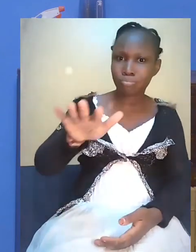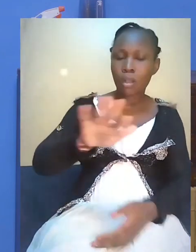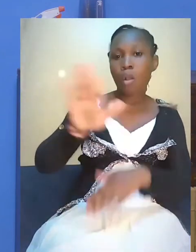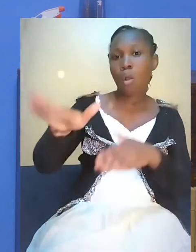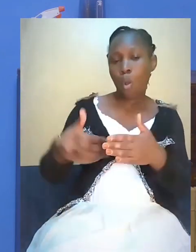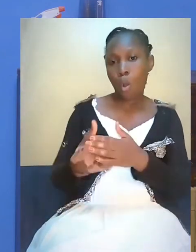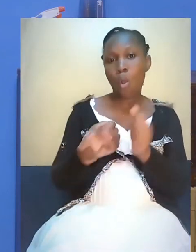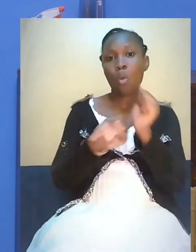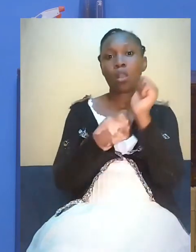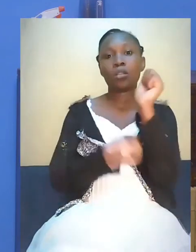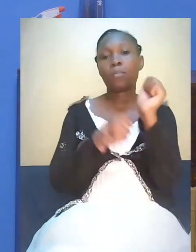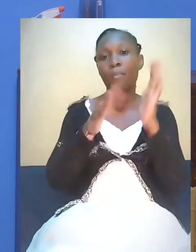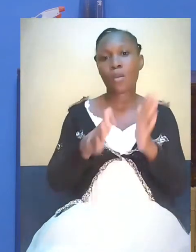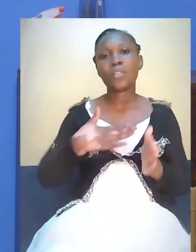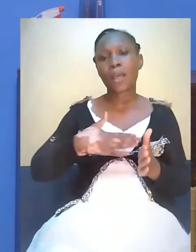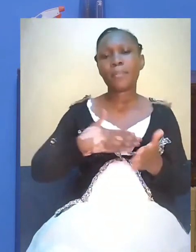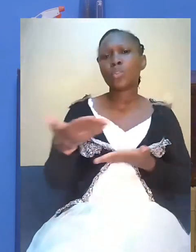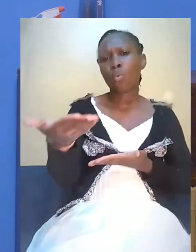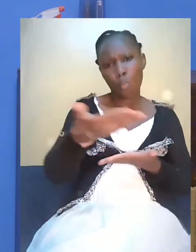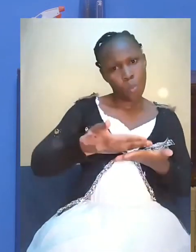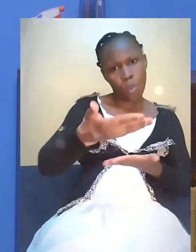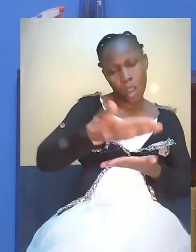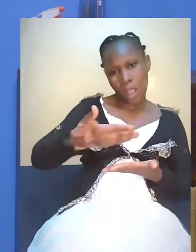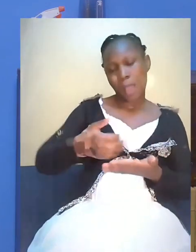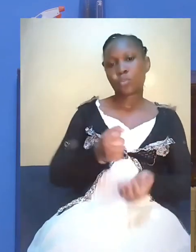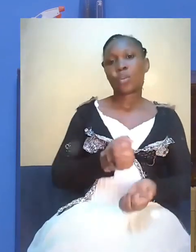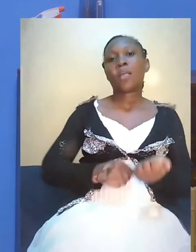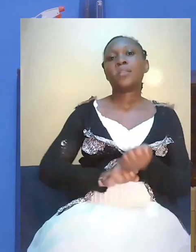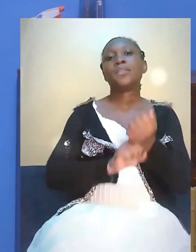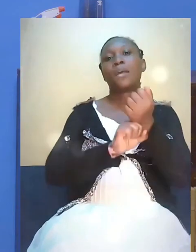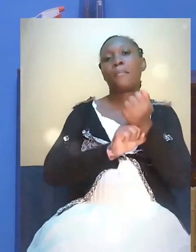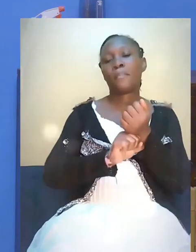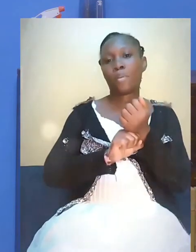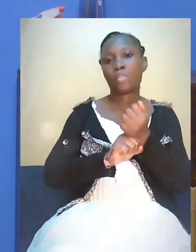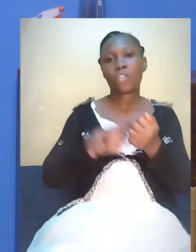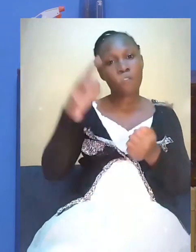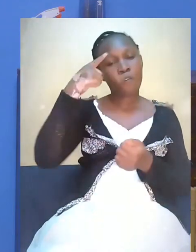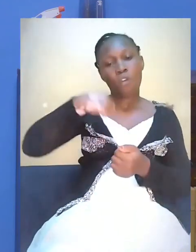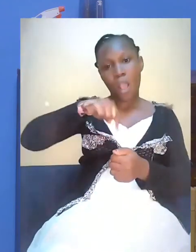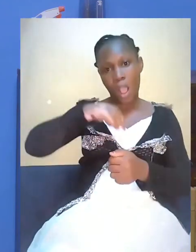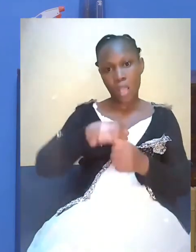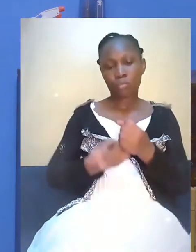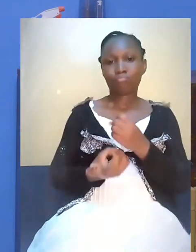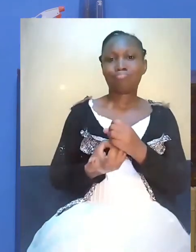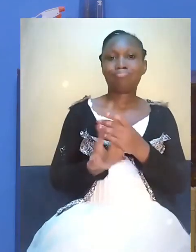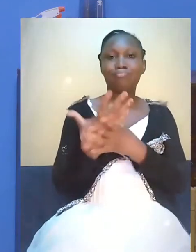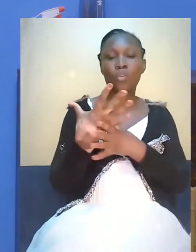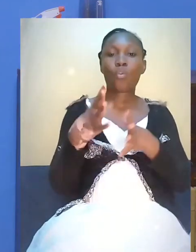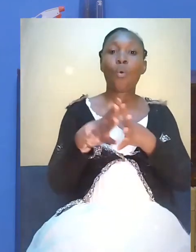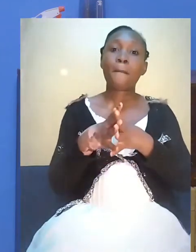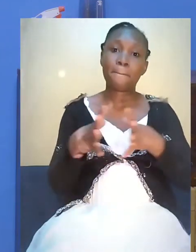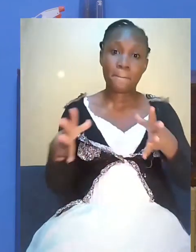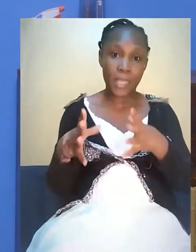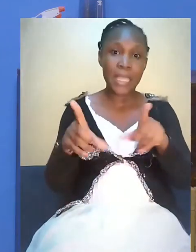that, you know, you come on board and then we can make sure that this happens and grows to be big and better. I'm speaking to any